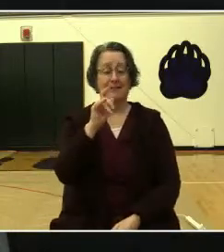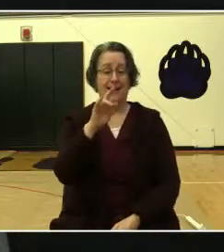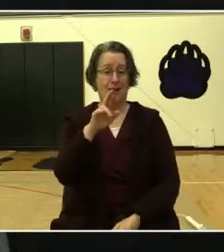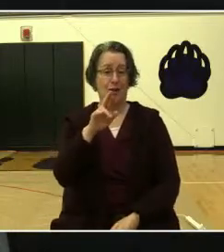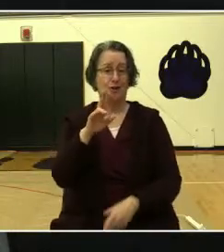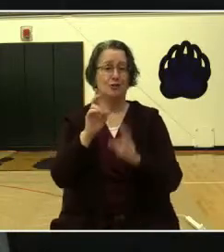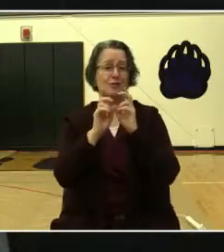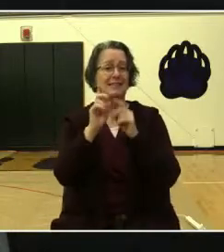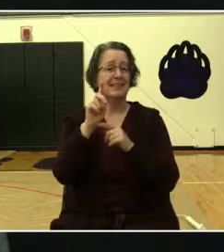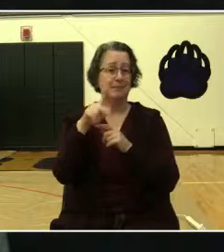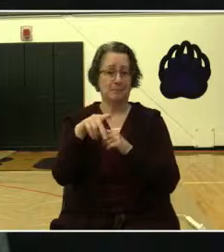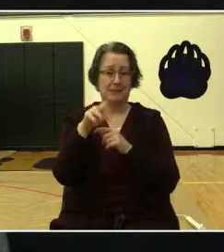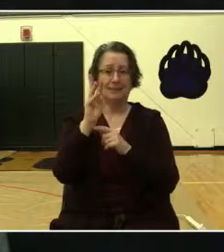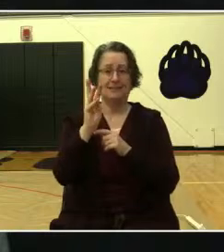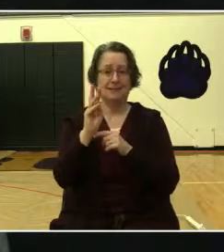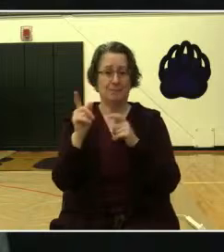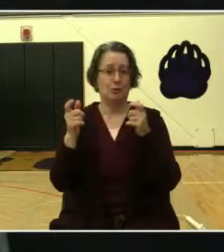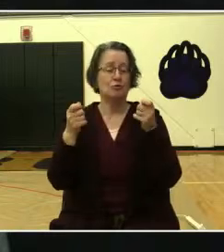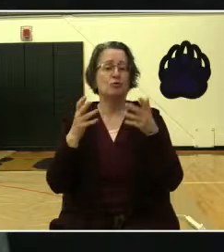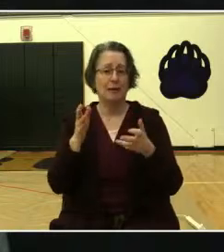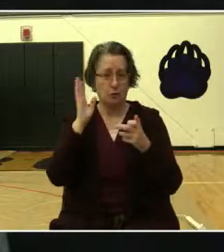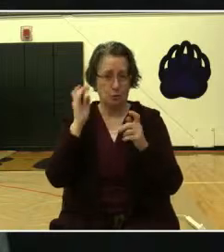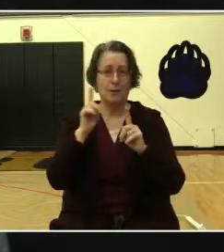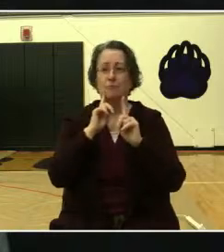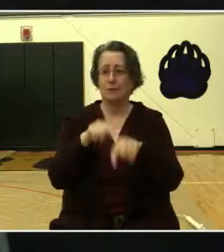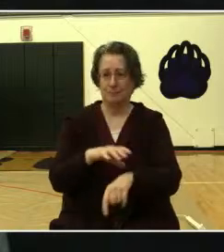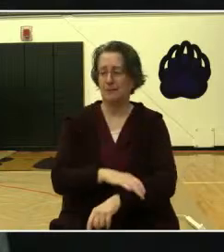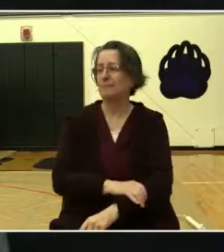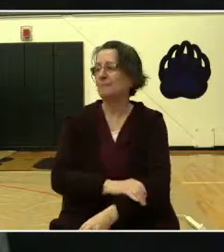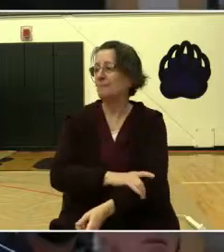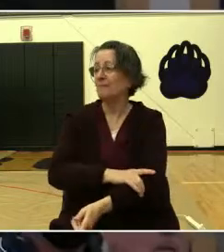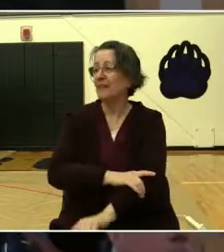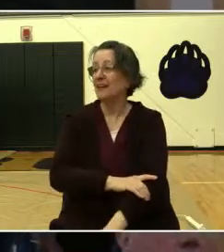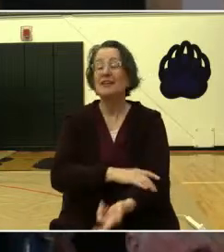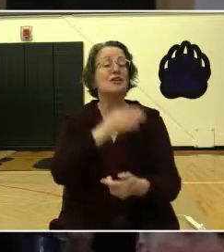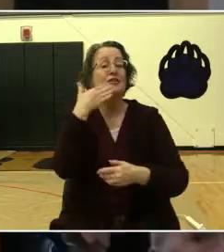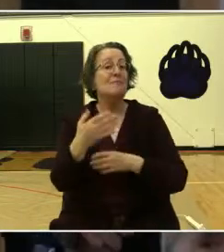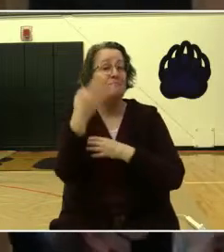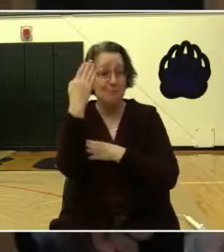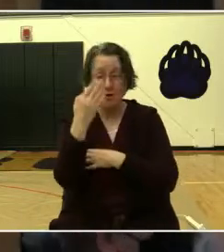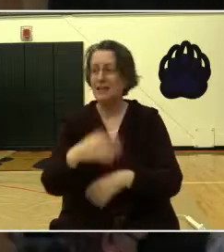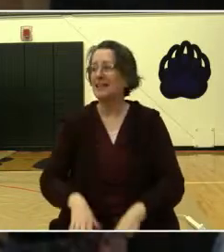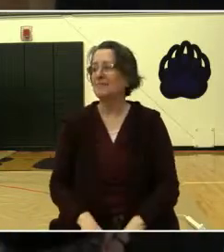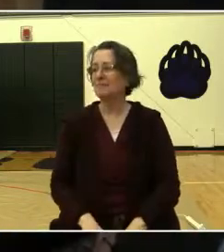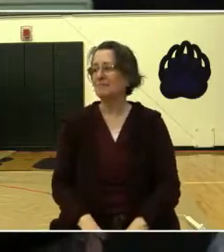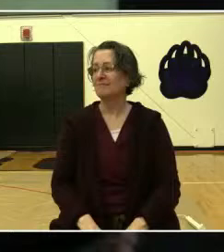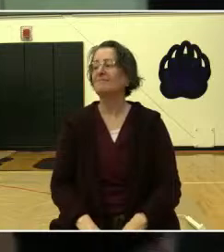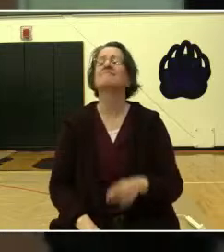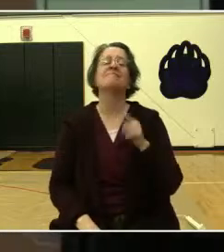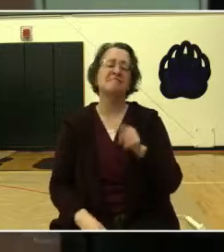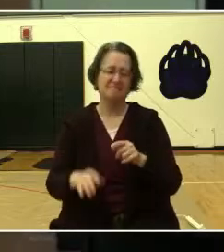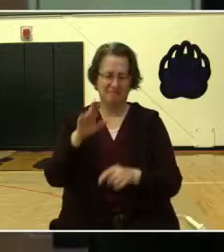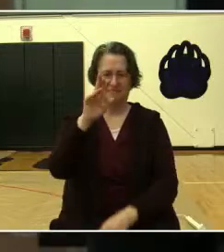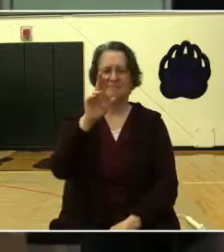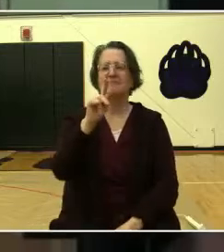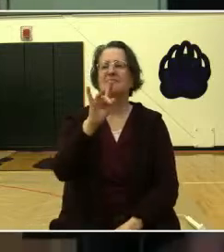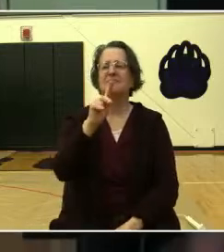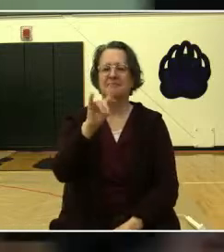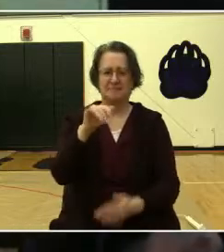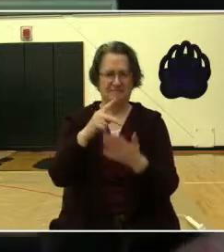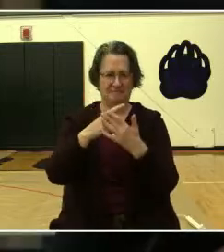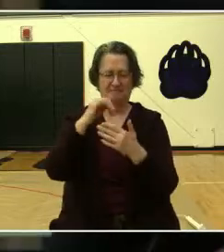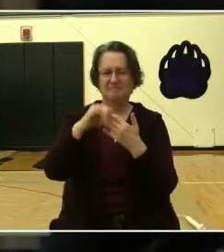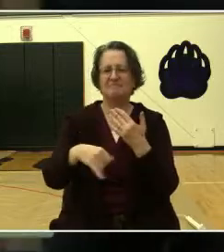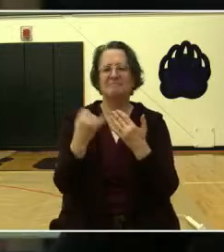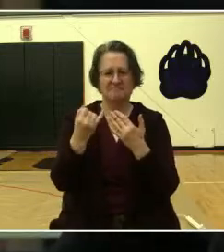director will respond to that inquiry thank you Mr Ty good morning um yes this is a utility project it uh it